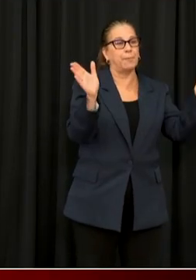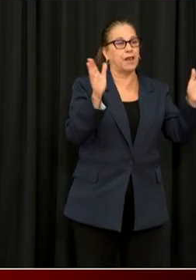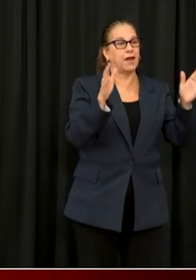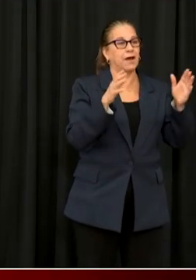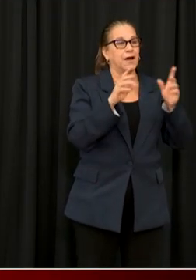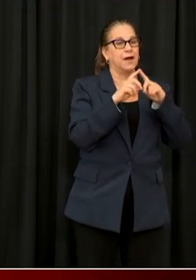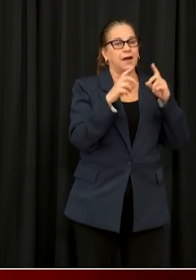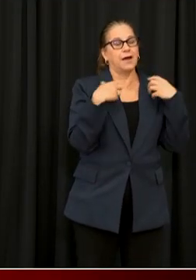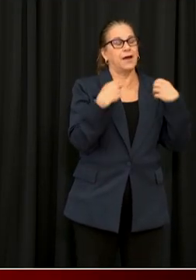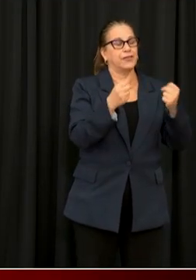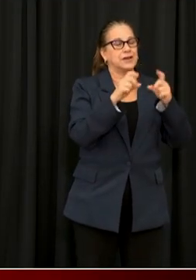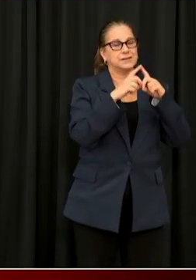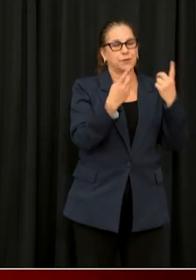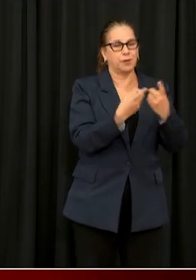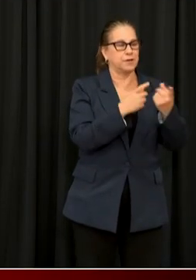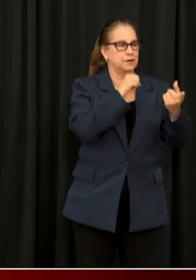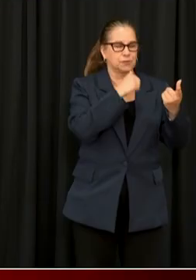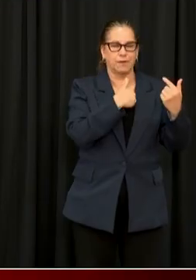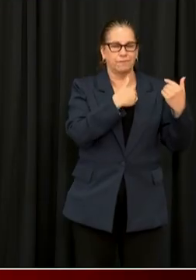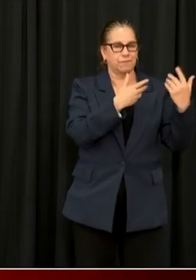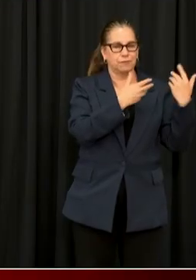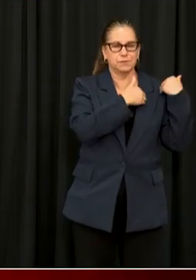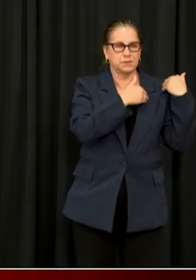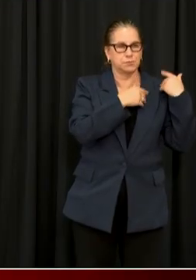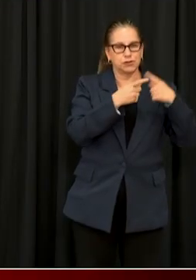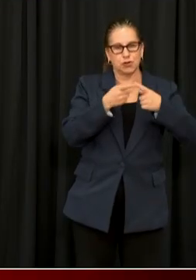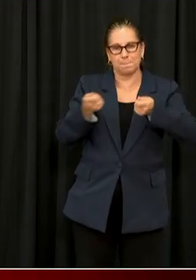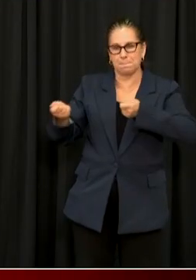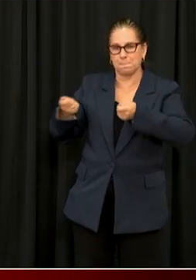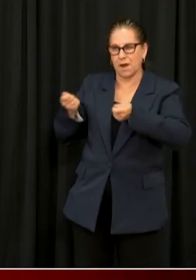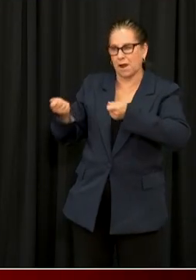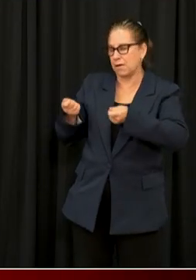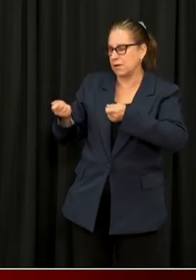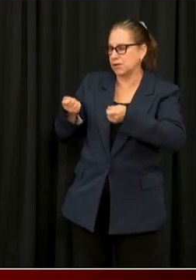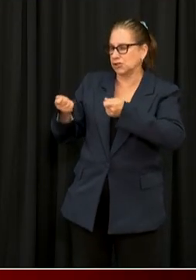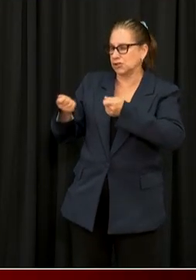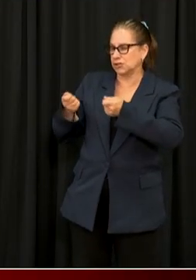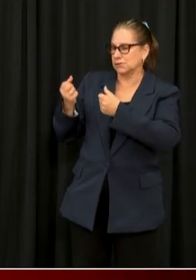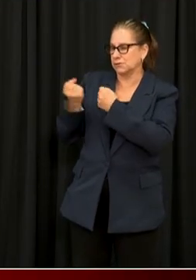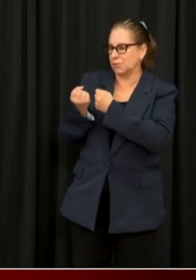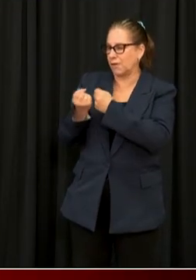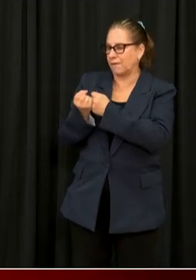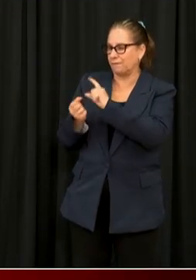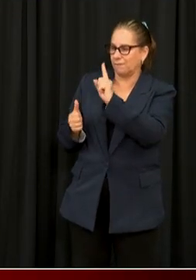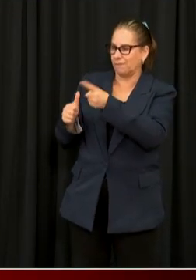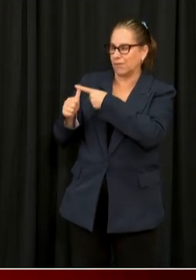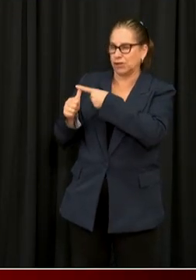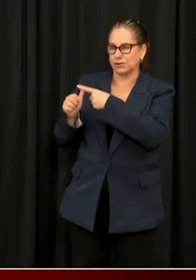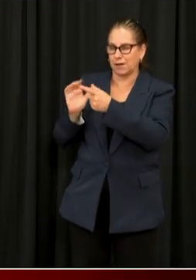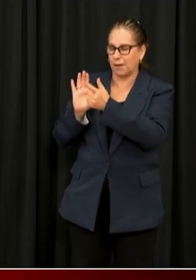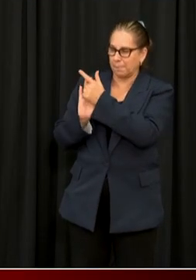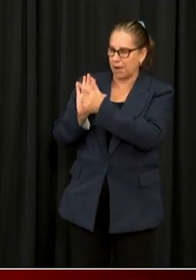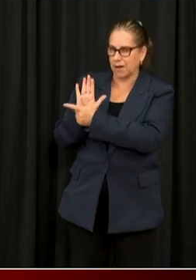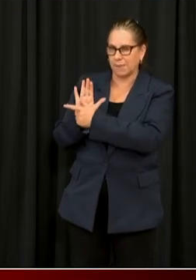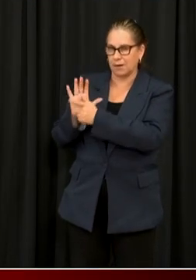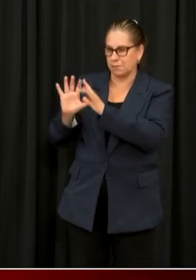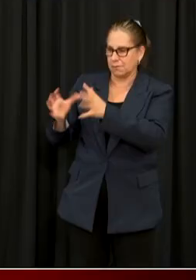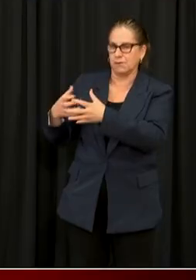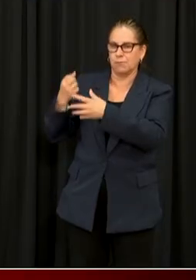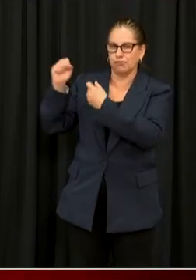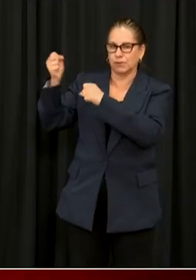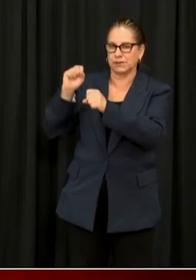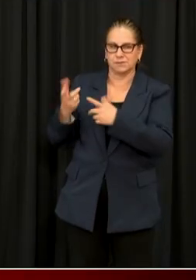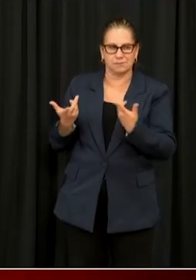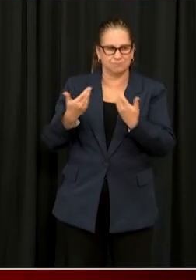of managing or supporting First Amendment demonstrations. So, and I put words into Dr. Nesbitt's